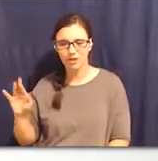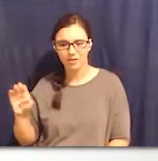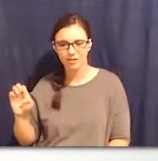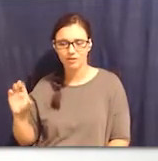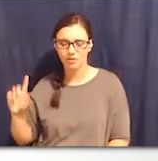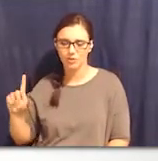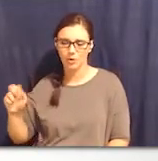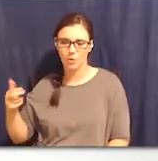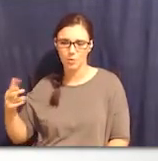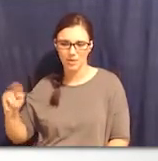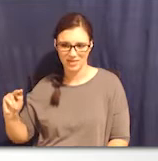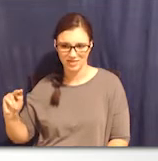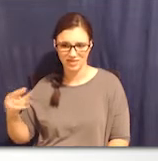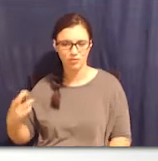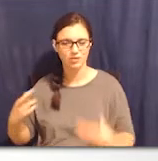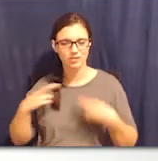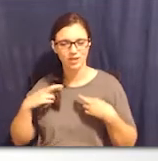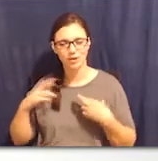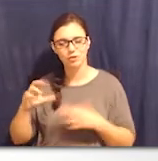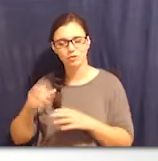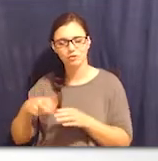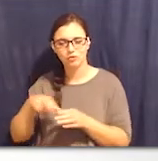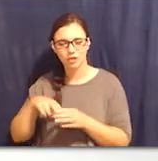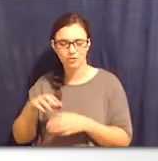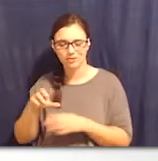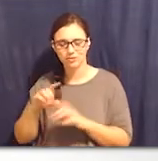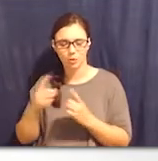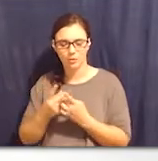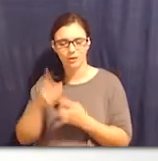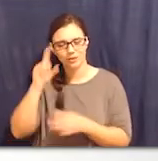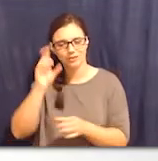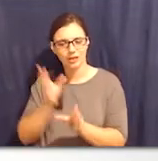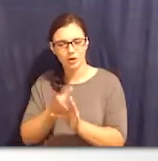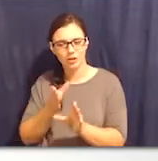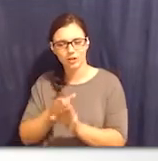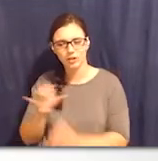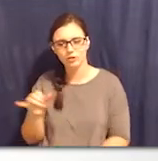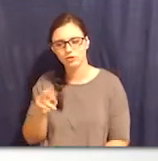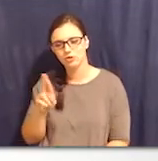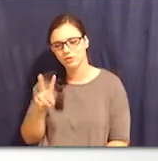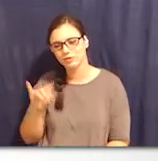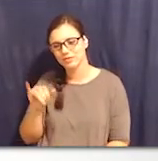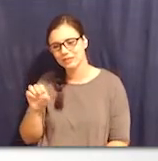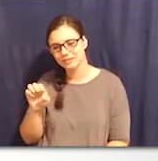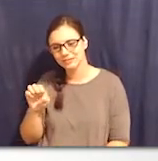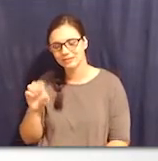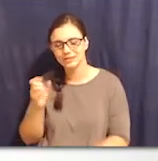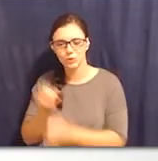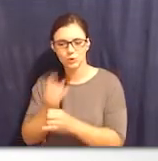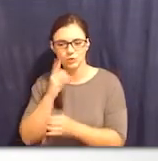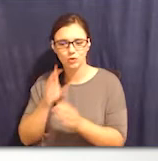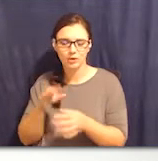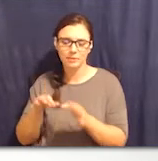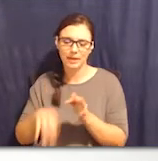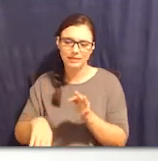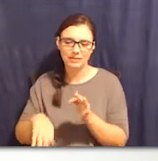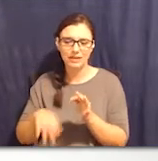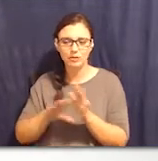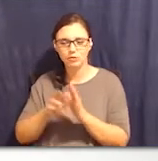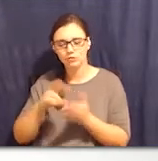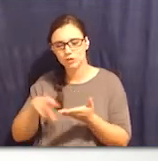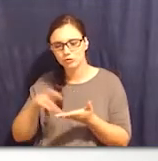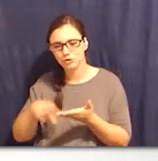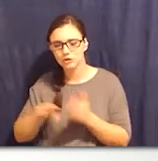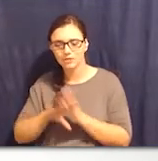welcome to the podium Dr. Ira Cohen, retired chair of Department of Psychology at the Jervis Institute for